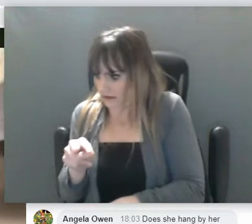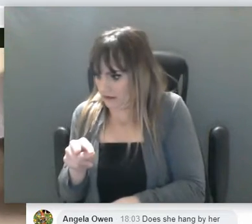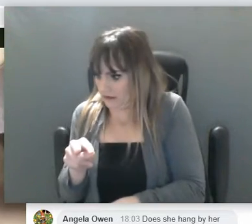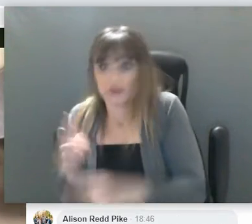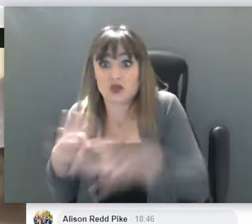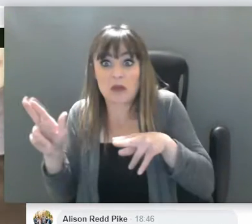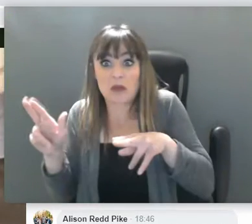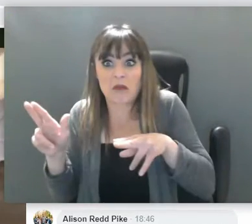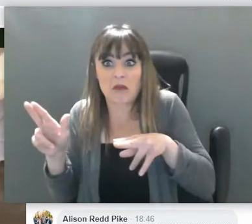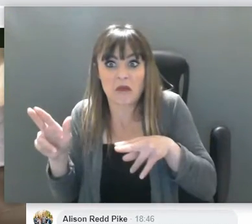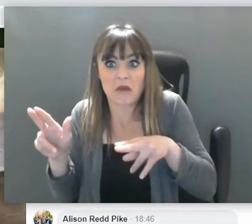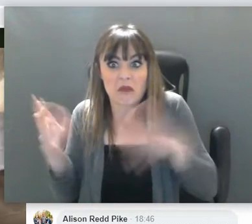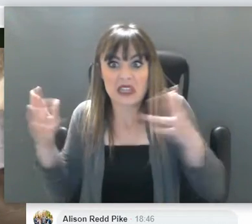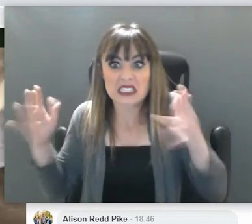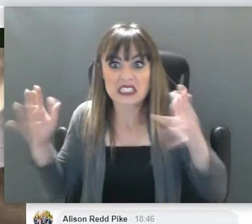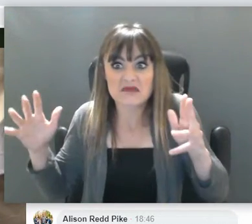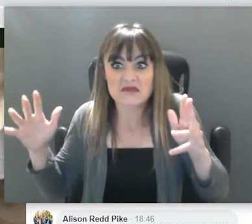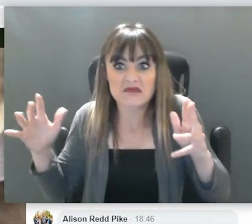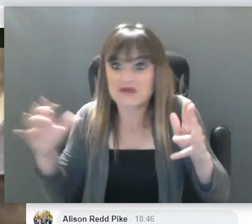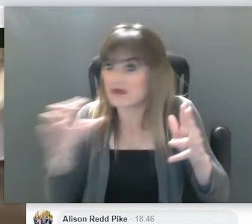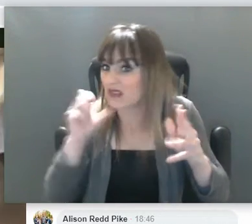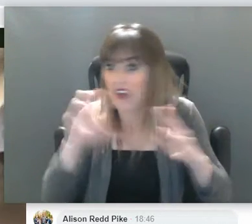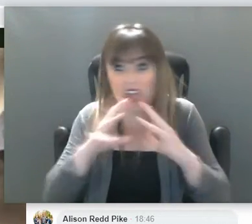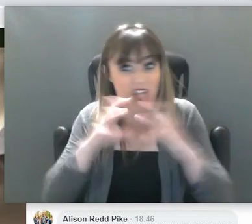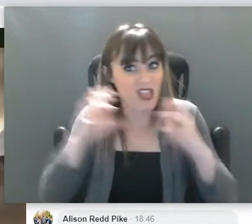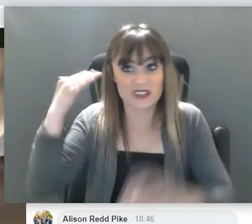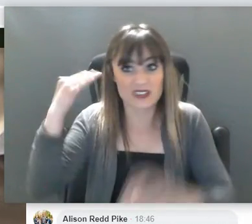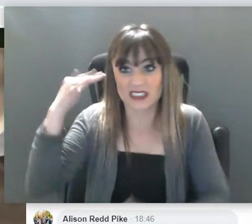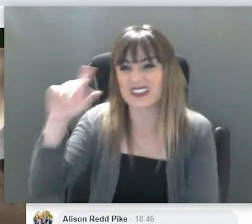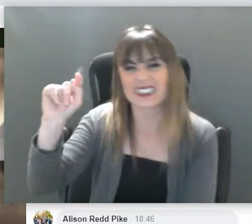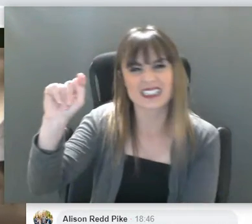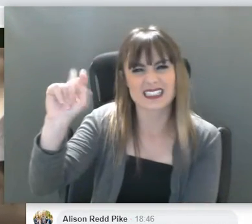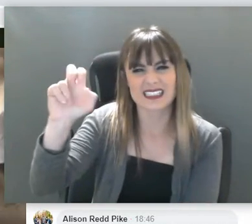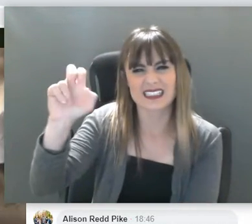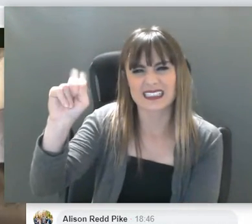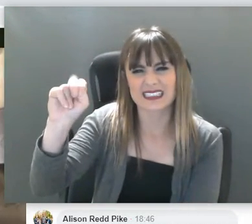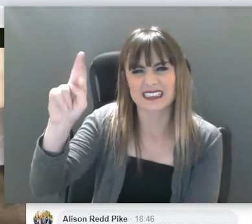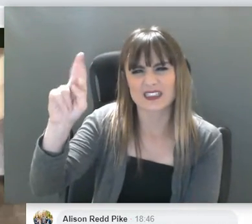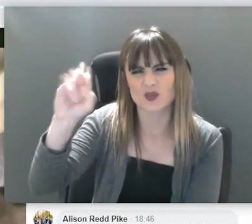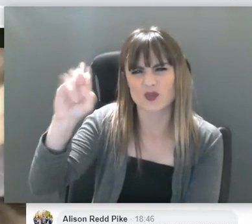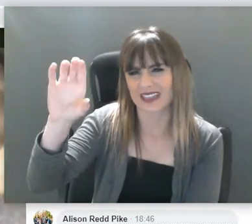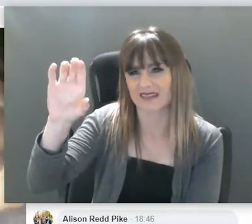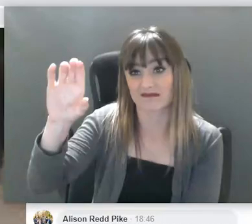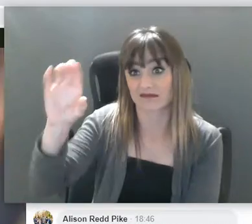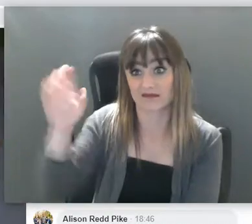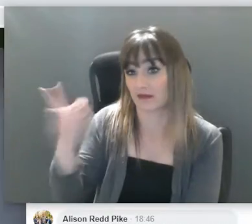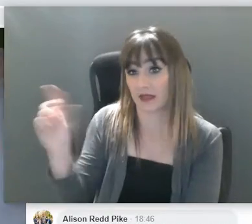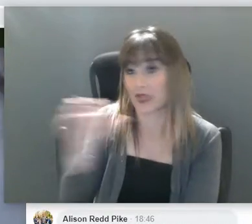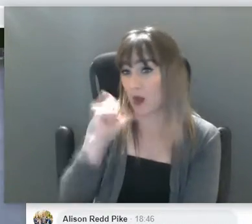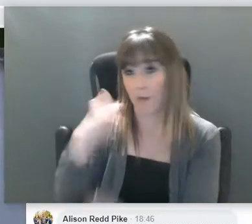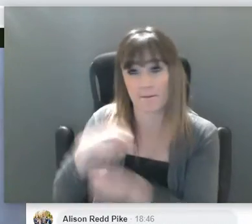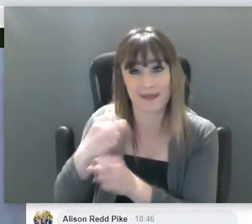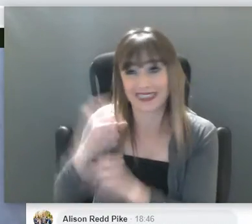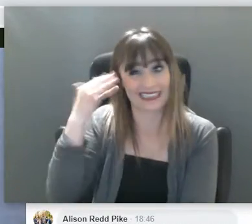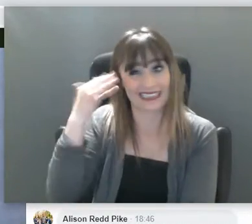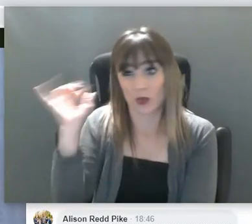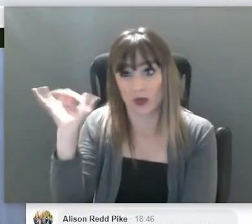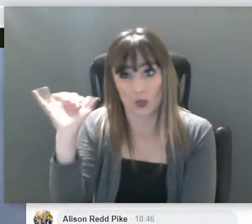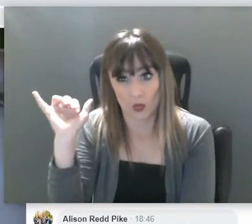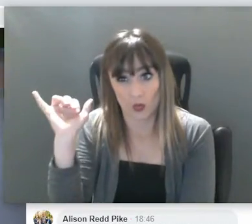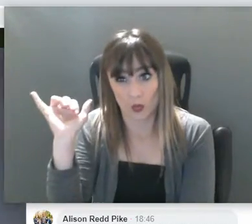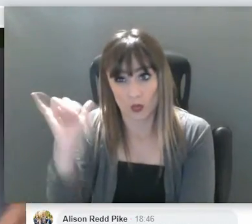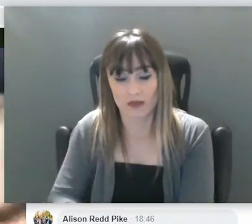that's it. They that don't really the make much else noise. And same with the 10 Rex. They don't make any noise either. That was pretty good, you guys. Thumbs up for